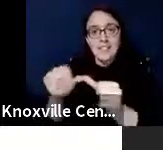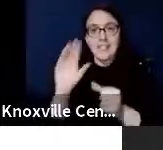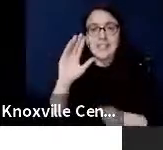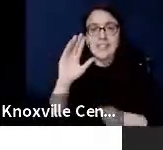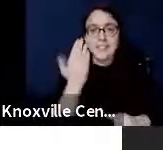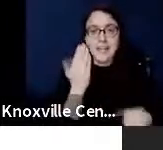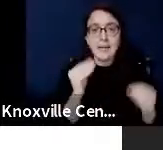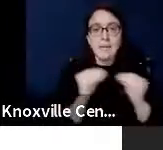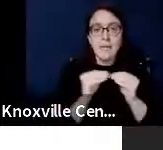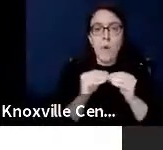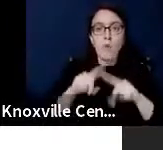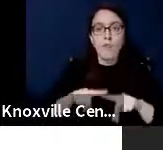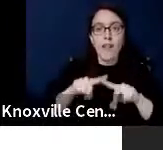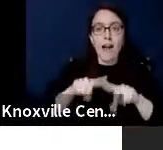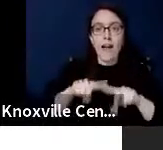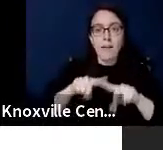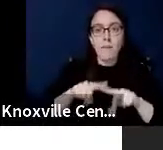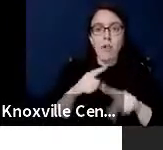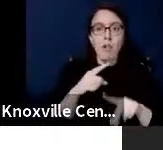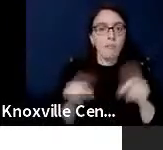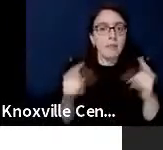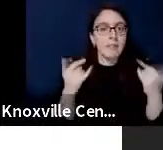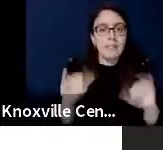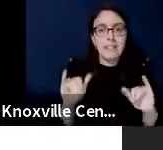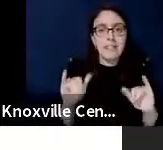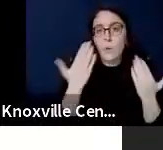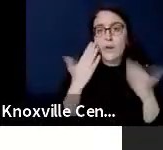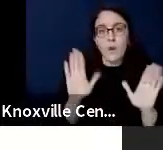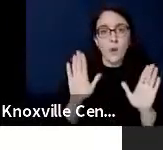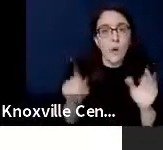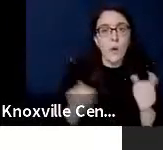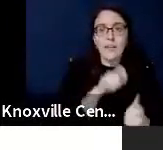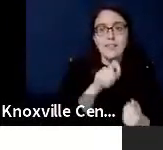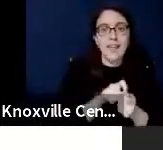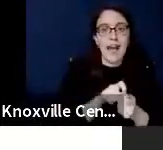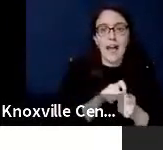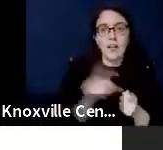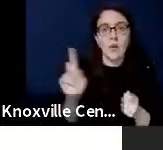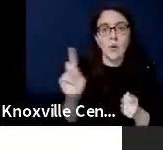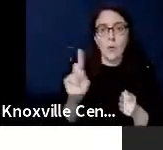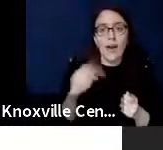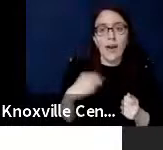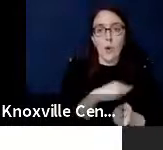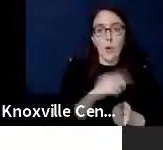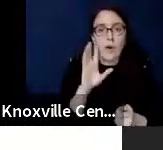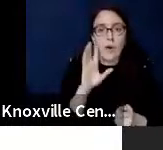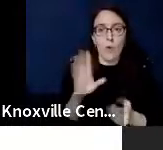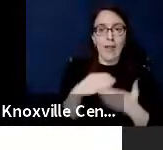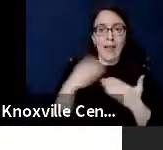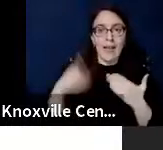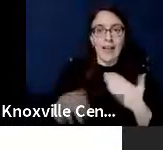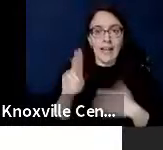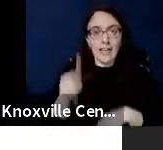more reliable, although still we don't know exactly that that's where we're going to stand, where we're going to land.